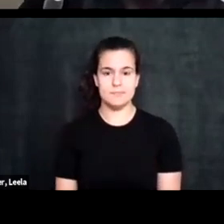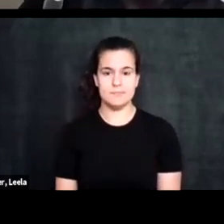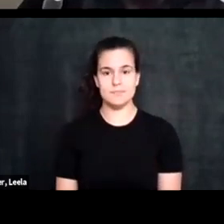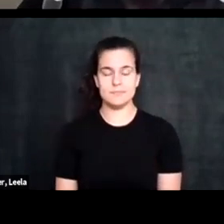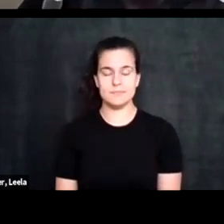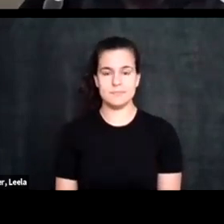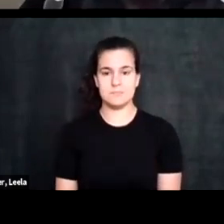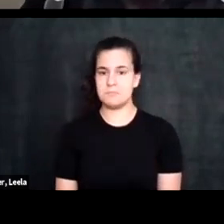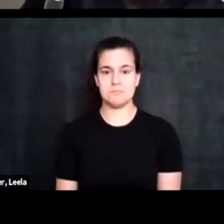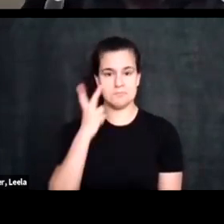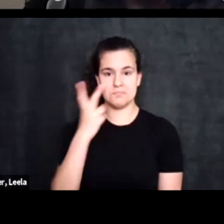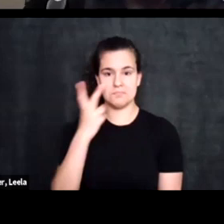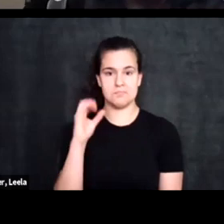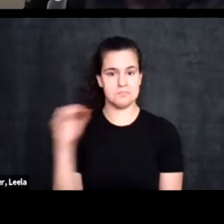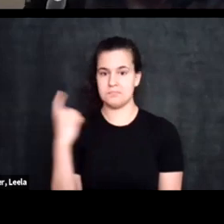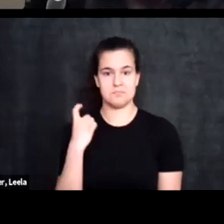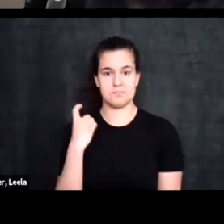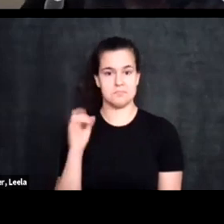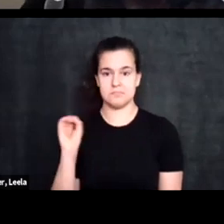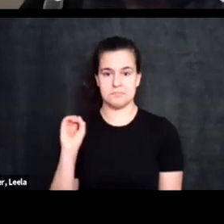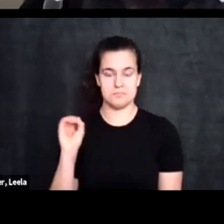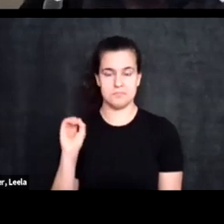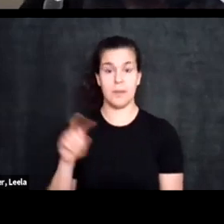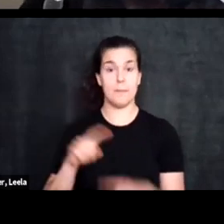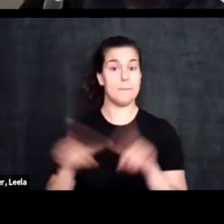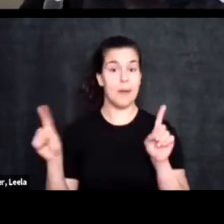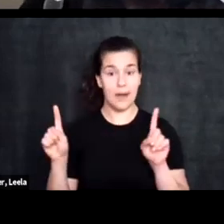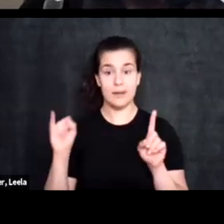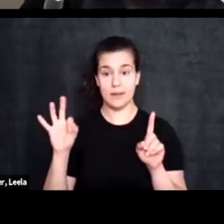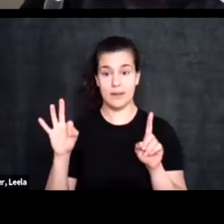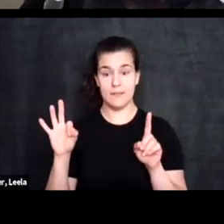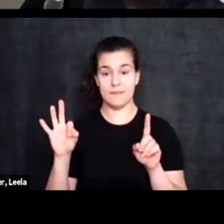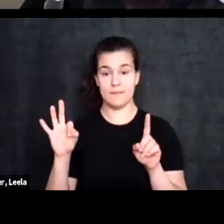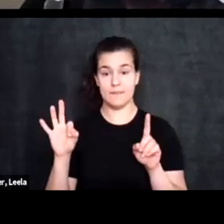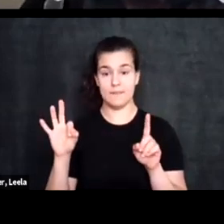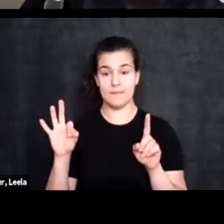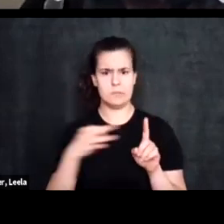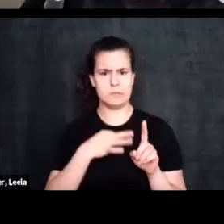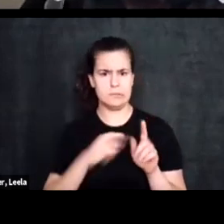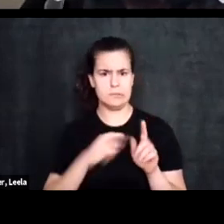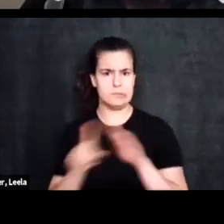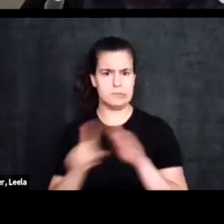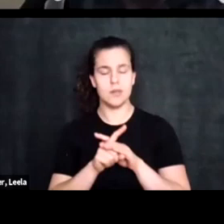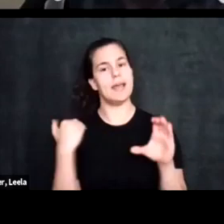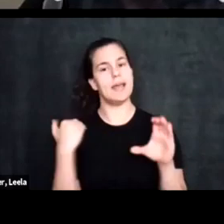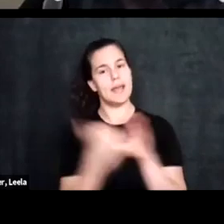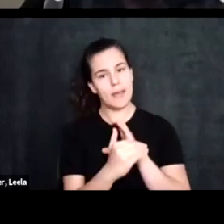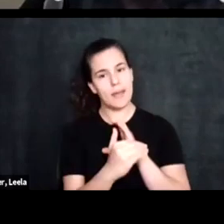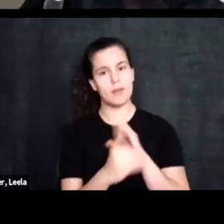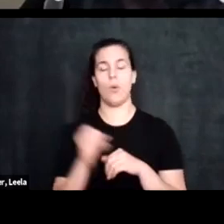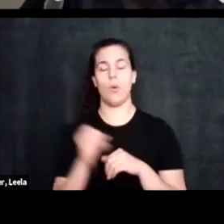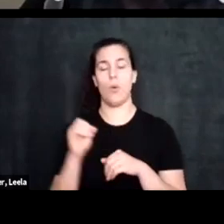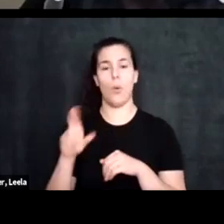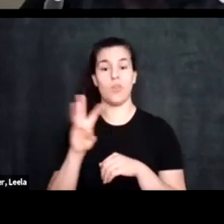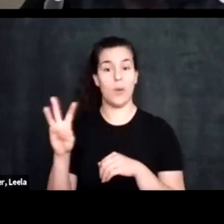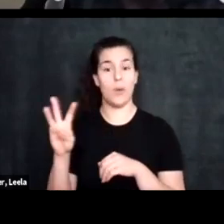I don't see any questions at the time, but feel free to shoot us an email, review our website, give us a